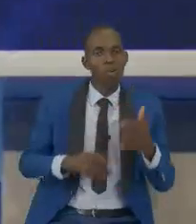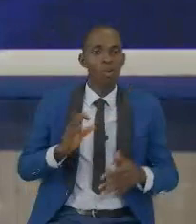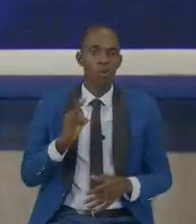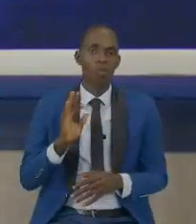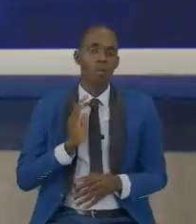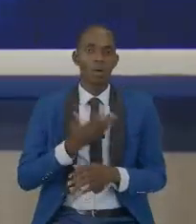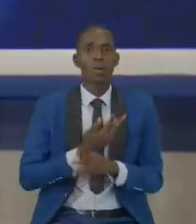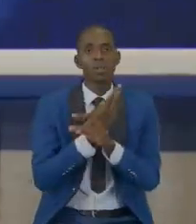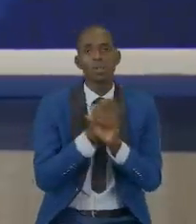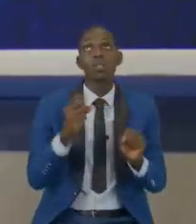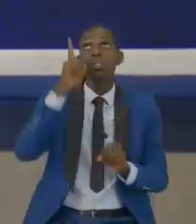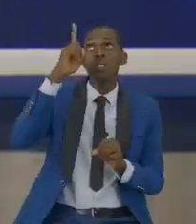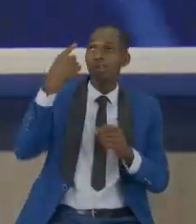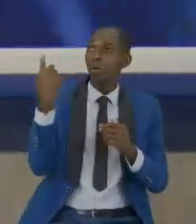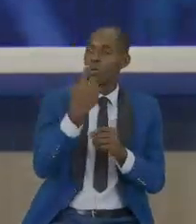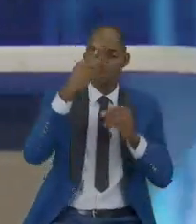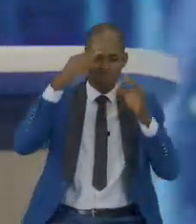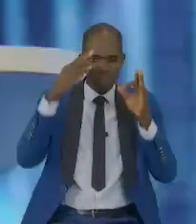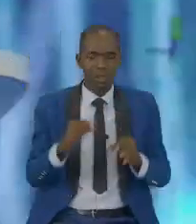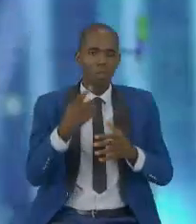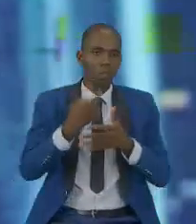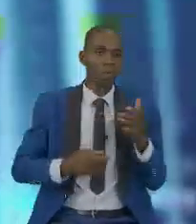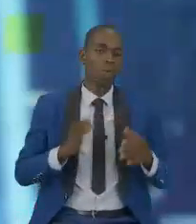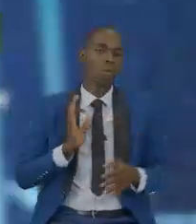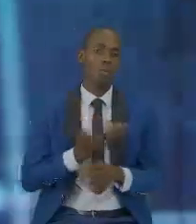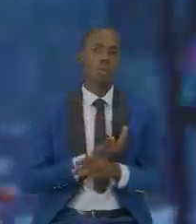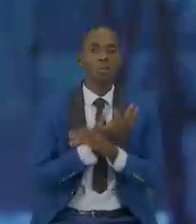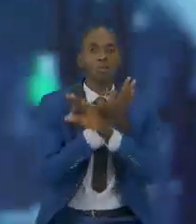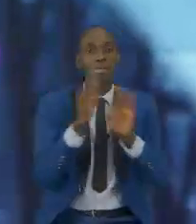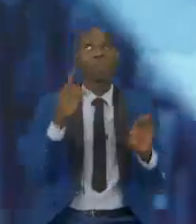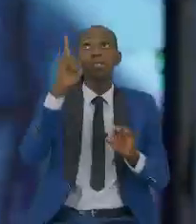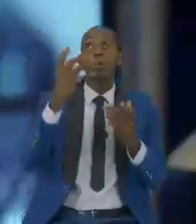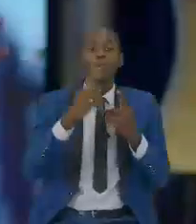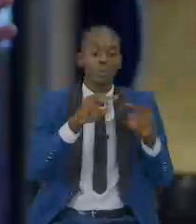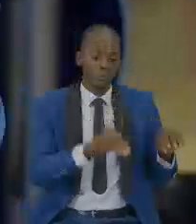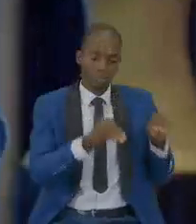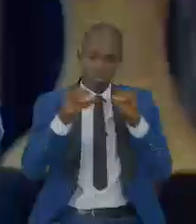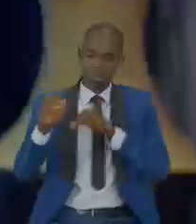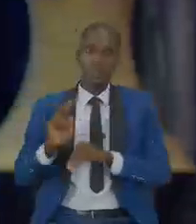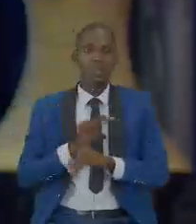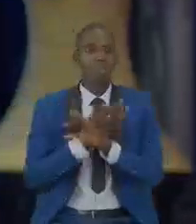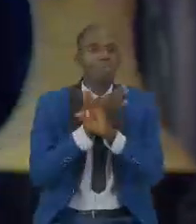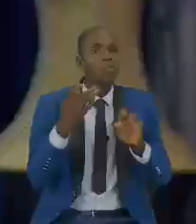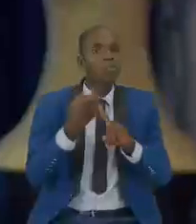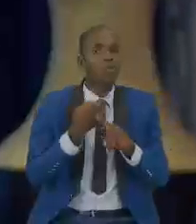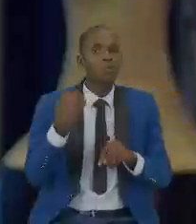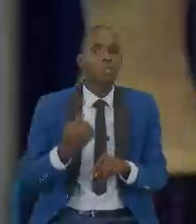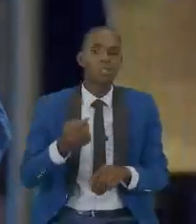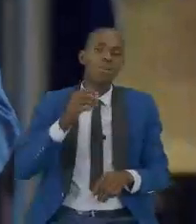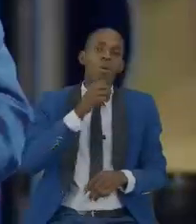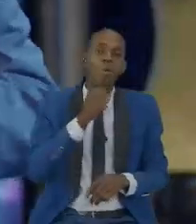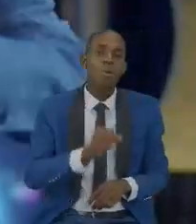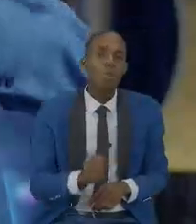price of our freedom. And he wants to set us free from the ancient furnace.